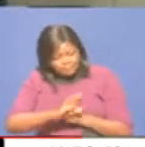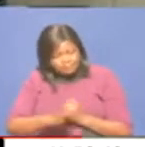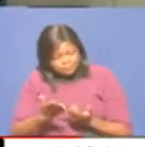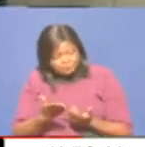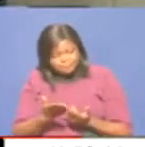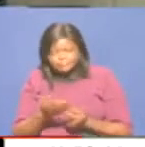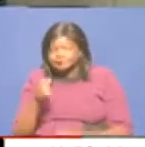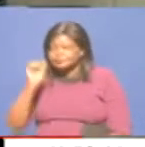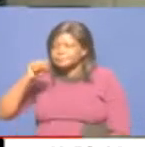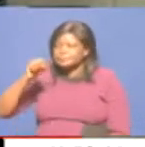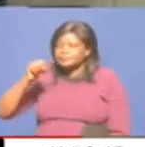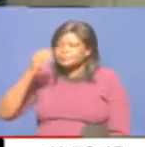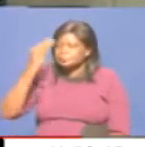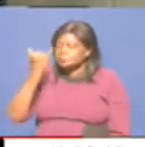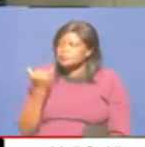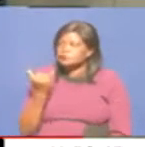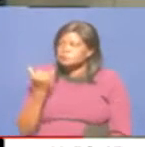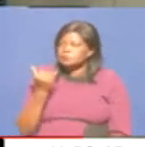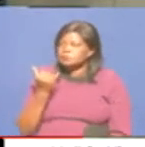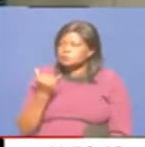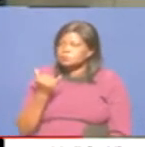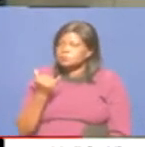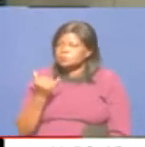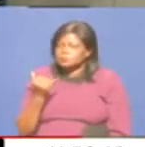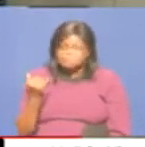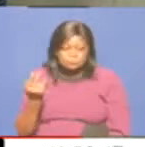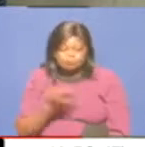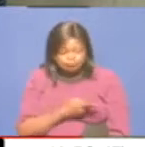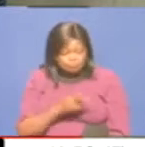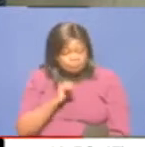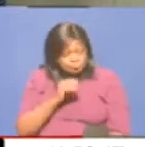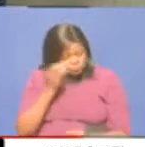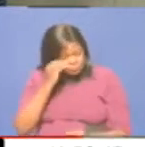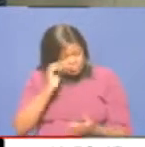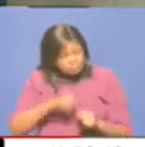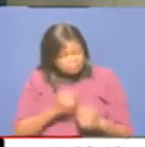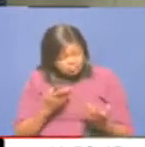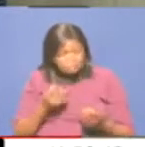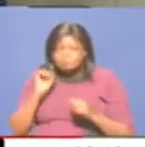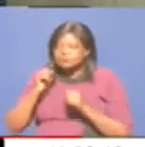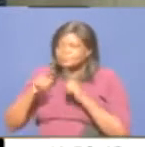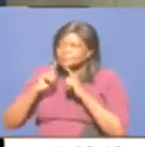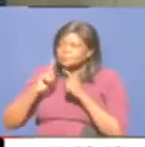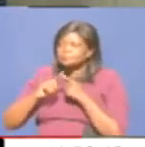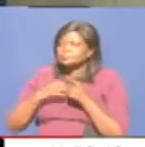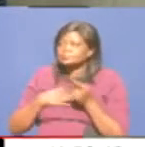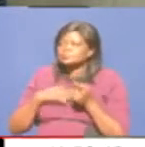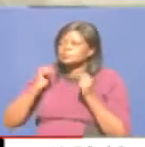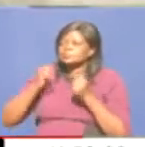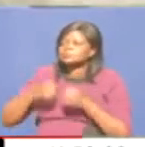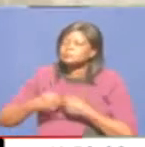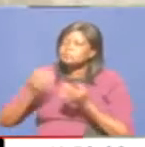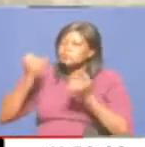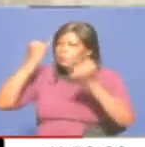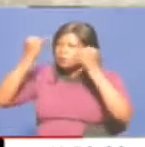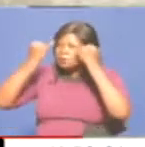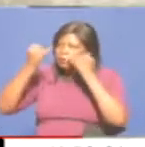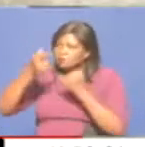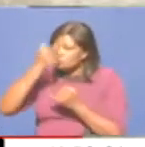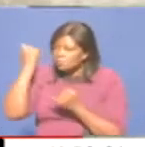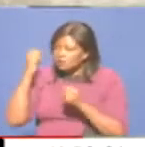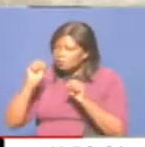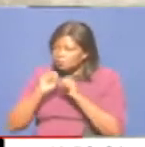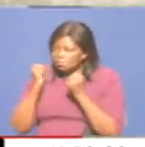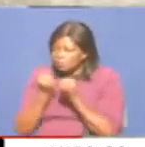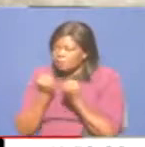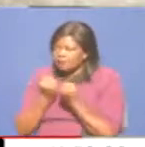it works because Champ and yeah. Fred can borrow a lift. Yeah, they can borrow a lift, they can talk to me, yes. I can give them the ideas, because it's a social kind